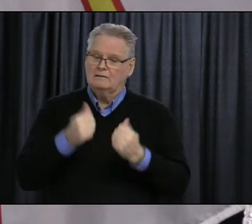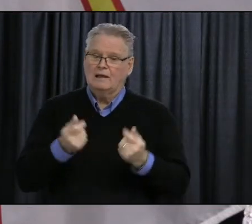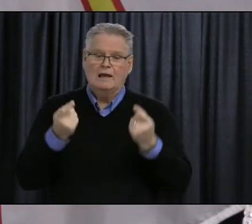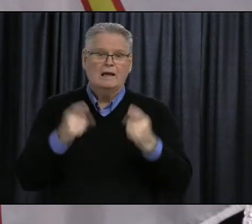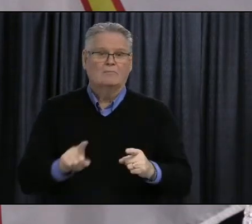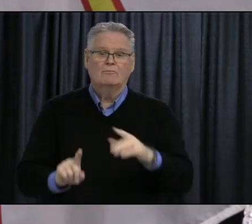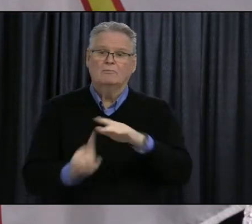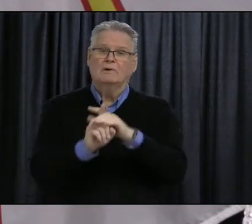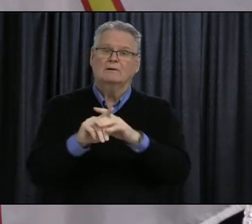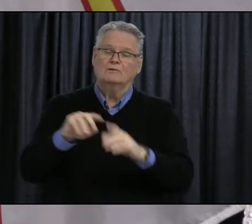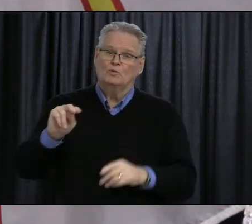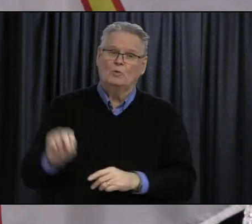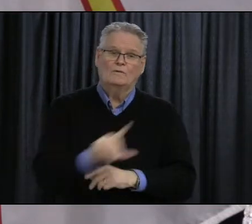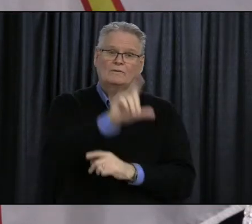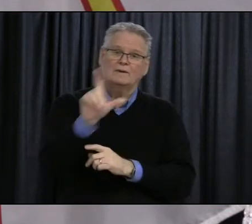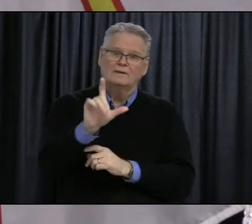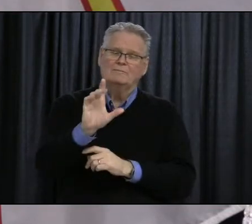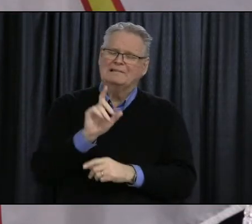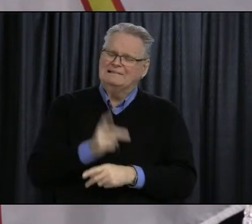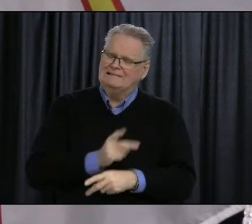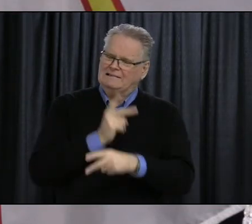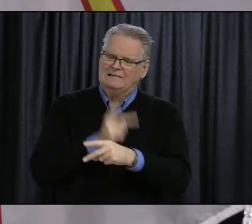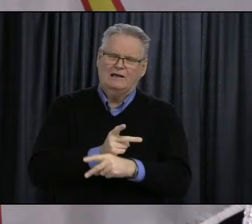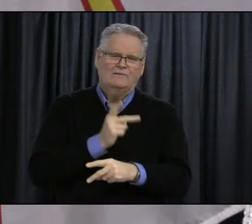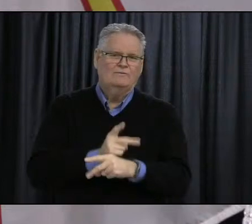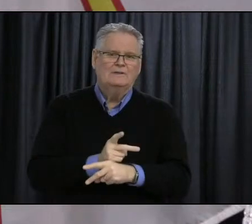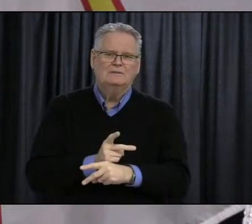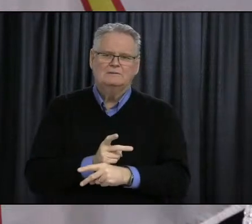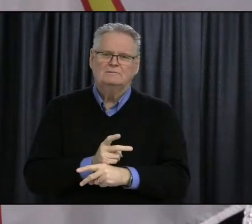and by following the rules for travel and quarantine.